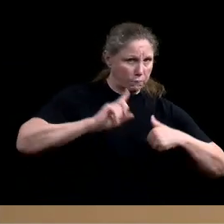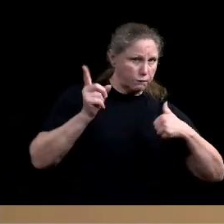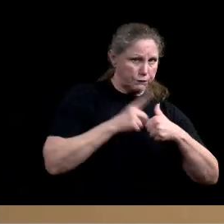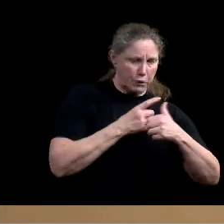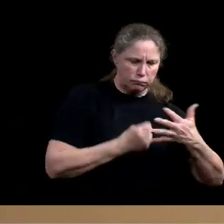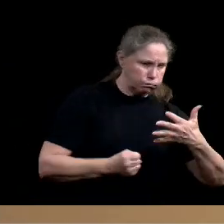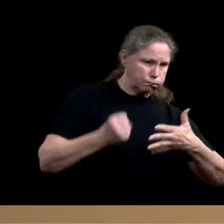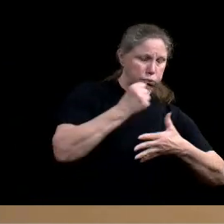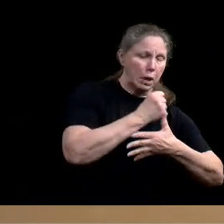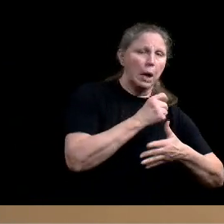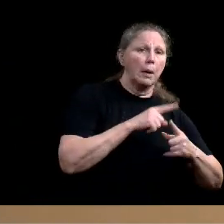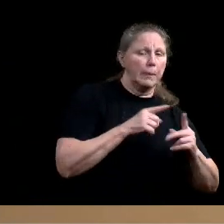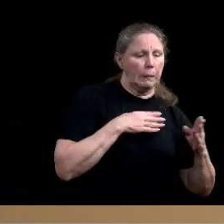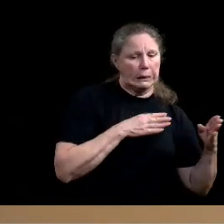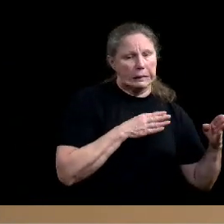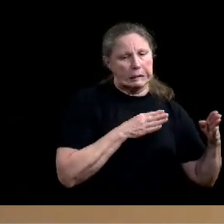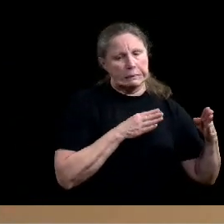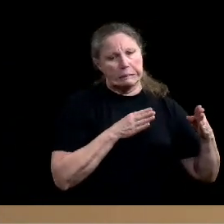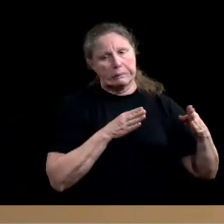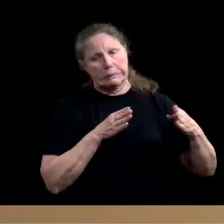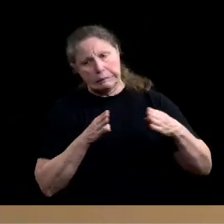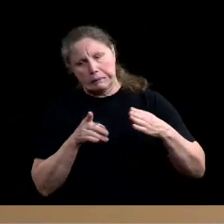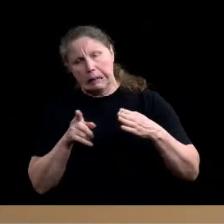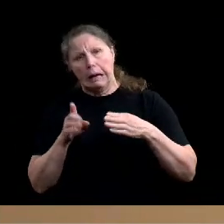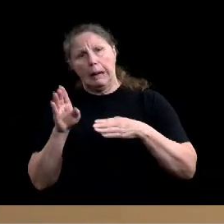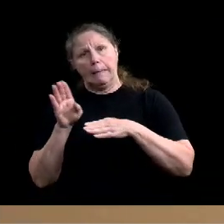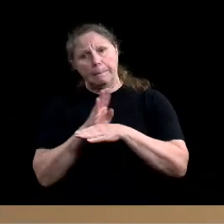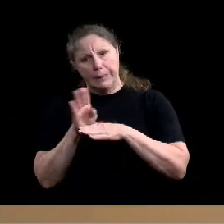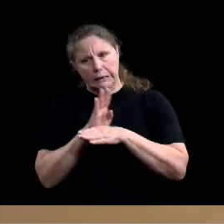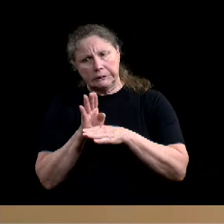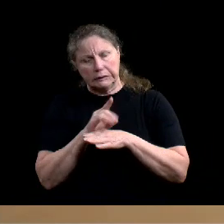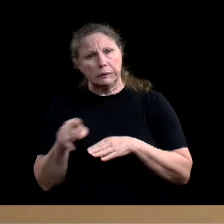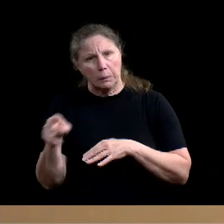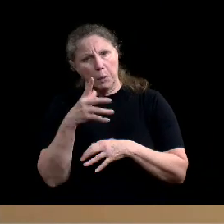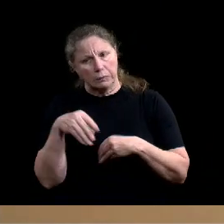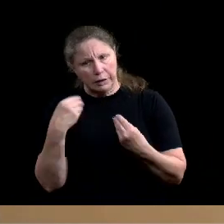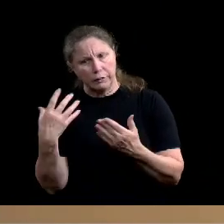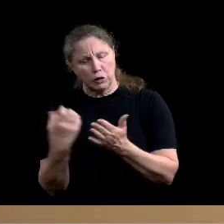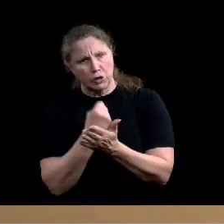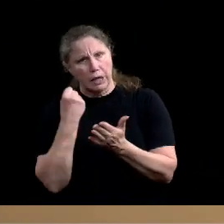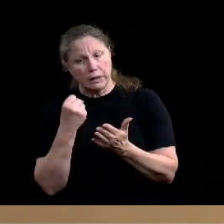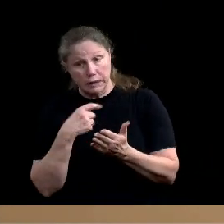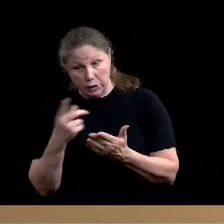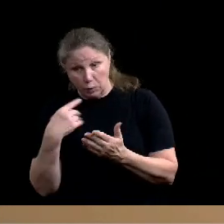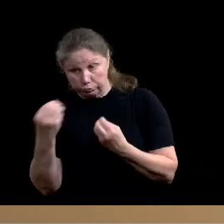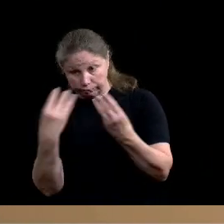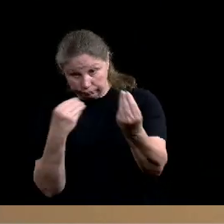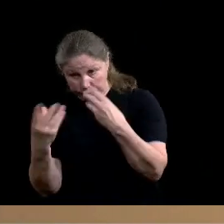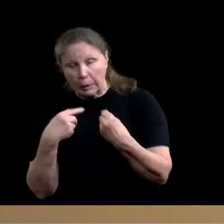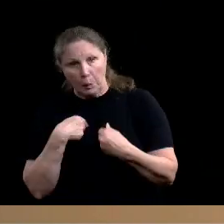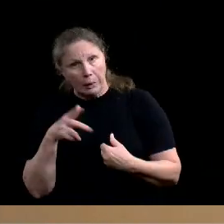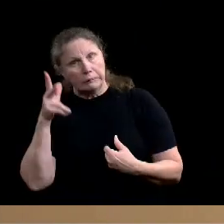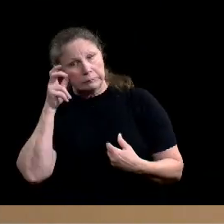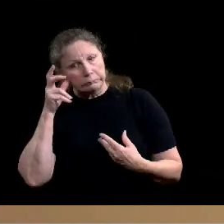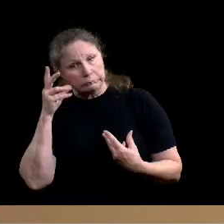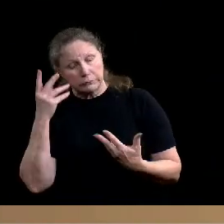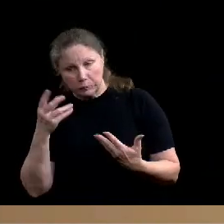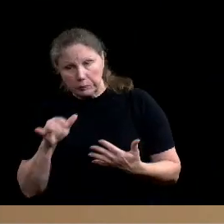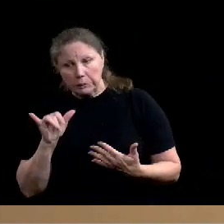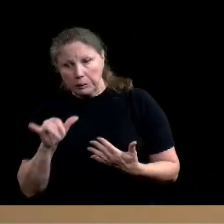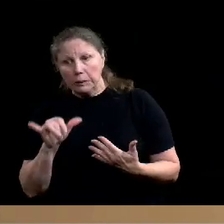community, and we are relying on these community collaborative working teams as sort of the